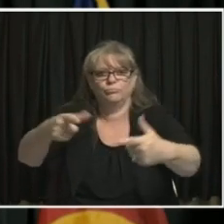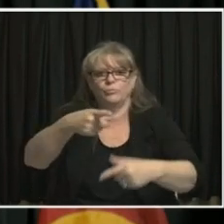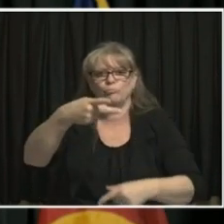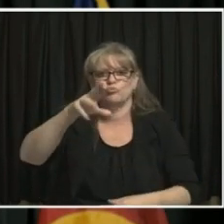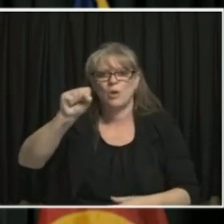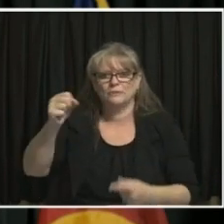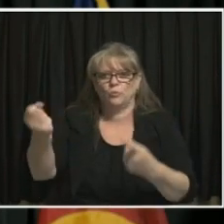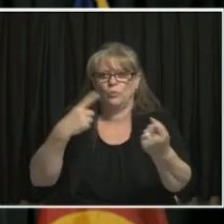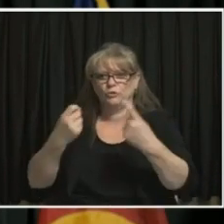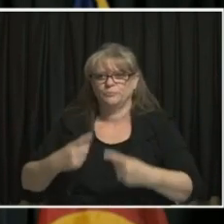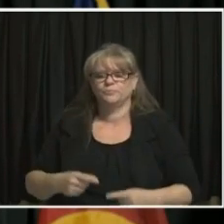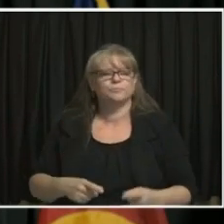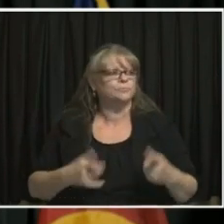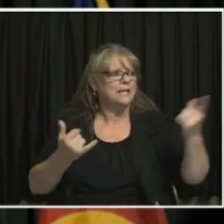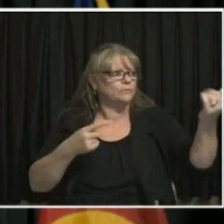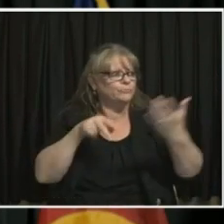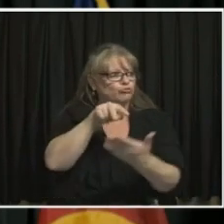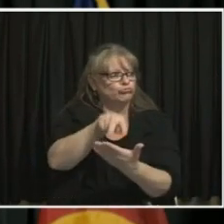First one is,